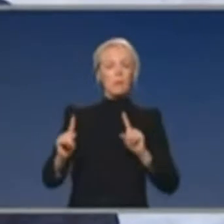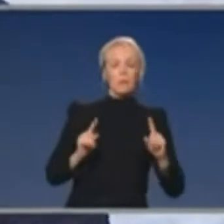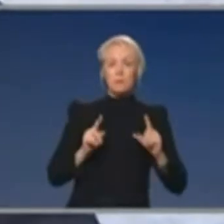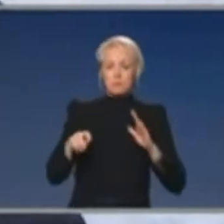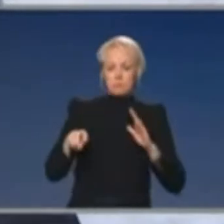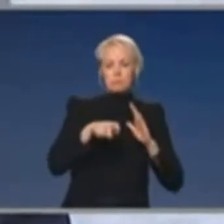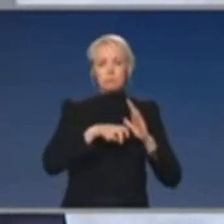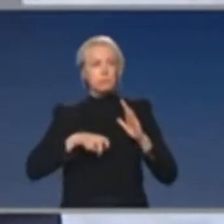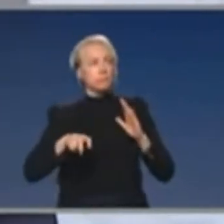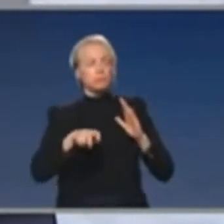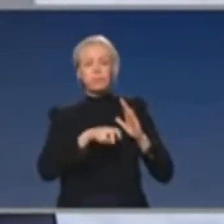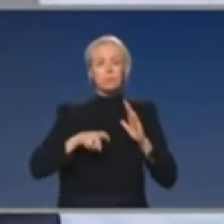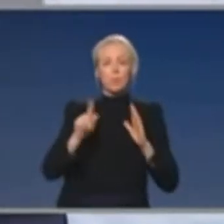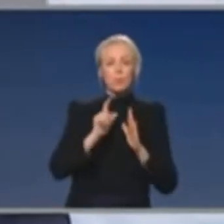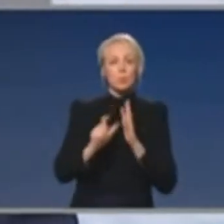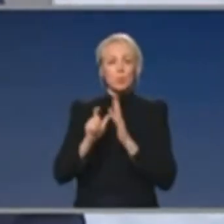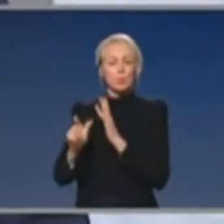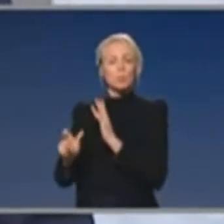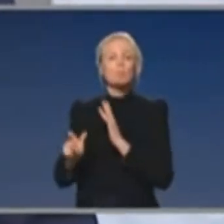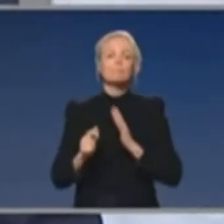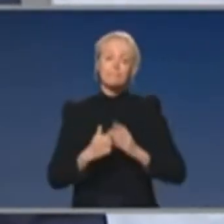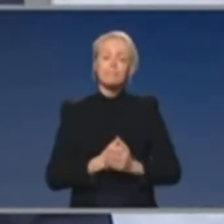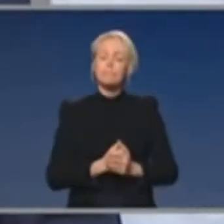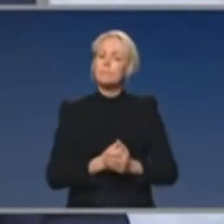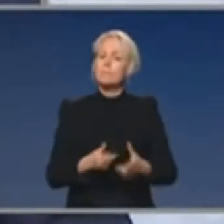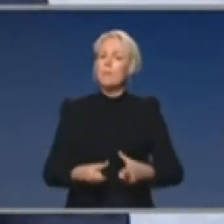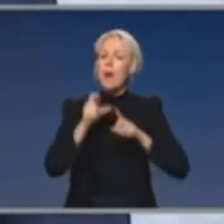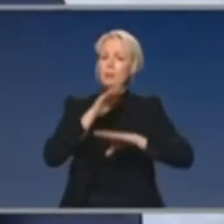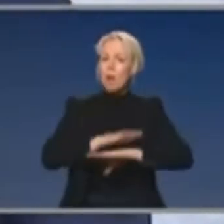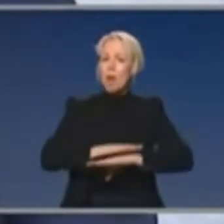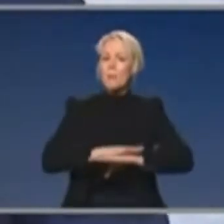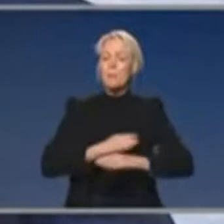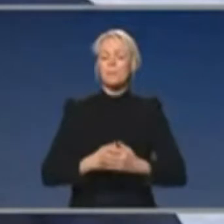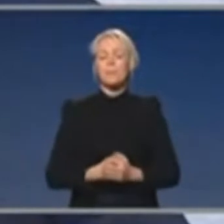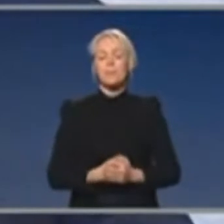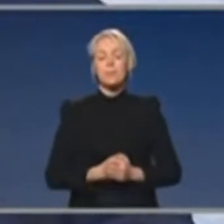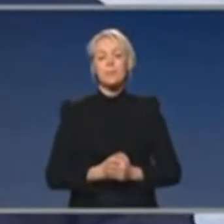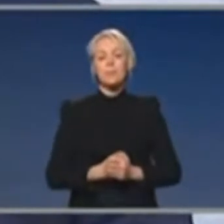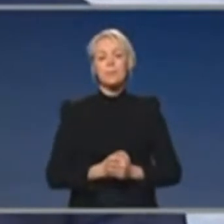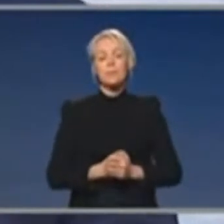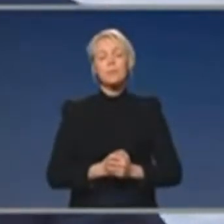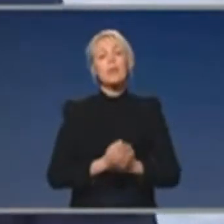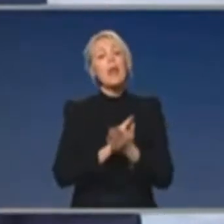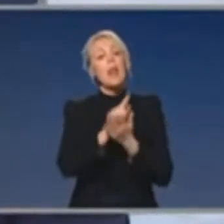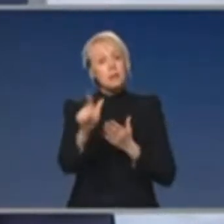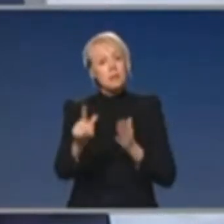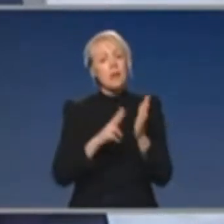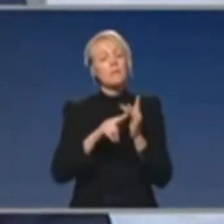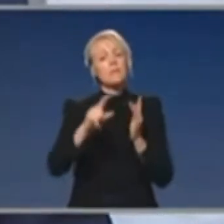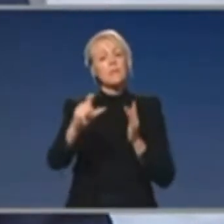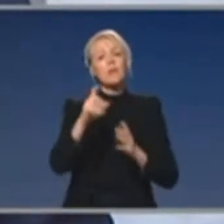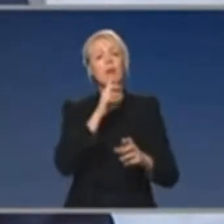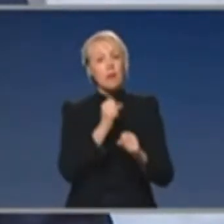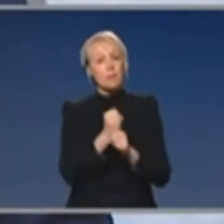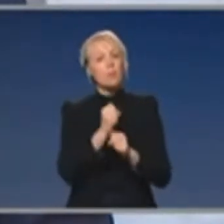their households as they deal with these issues. I believe there will be further announcements made by the Victorian Government at some point regarding